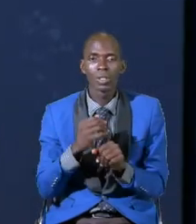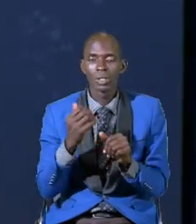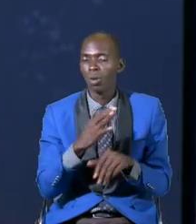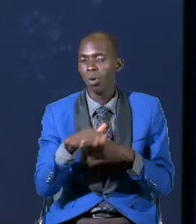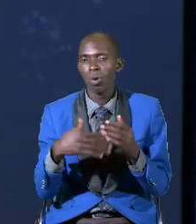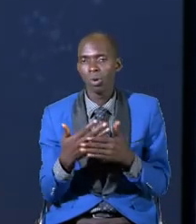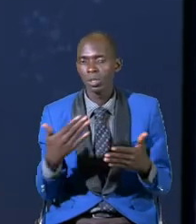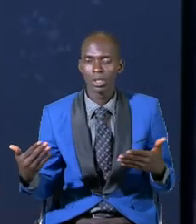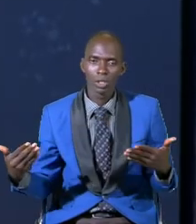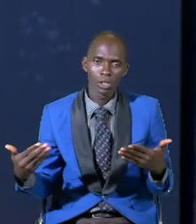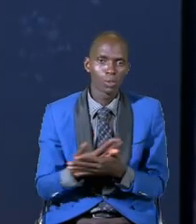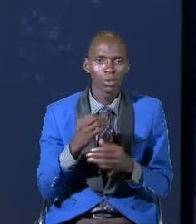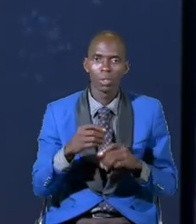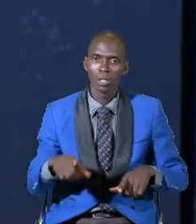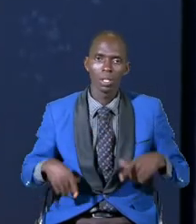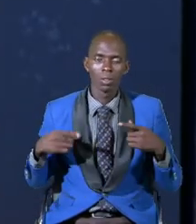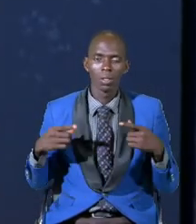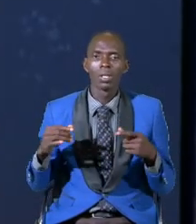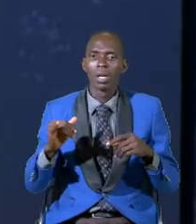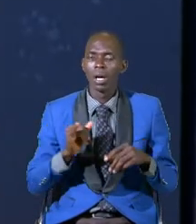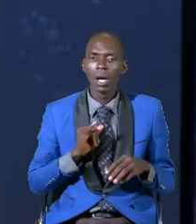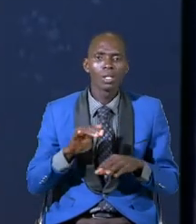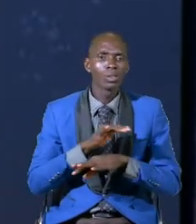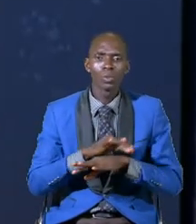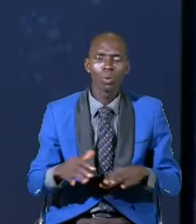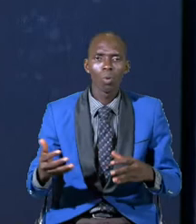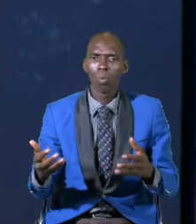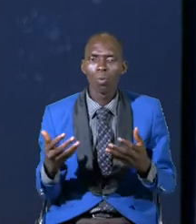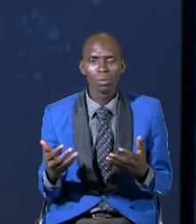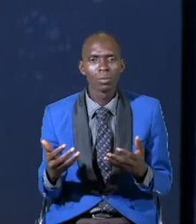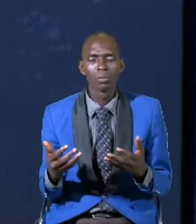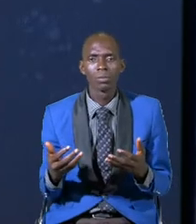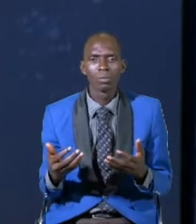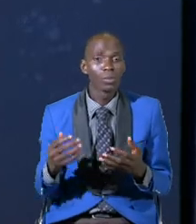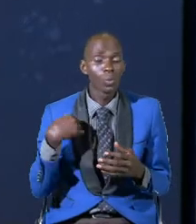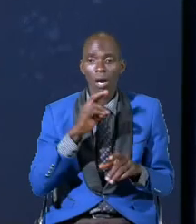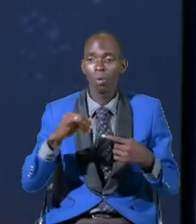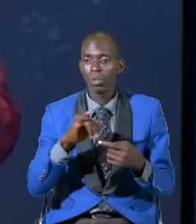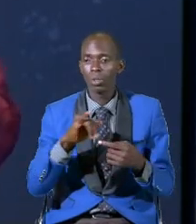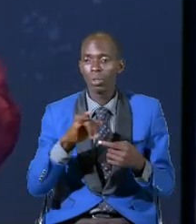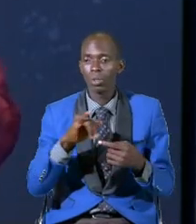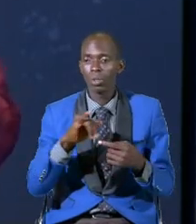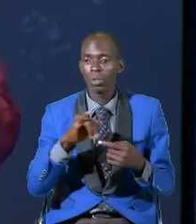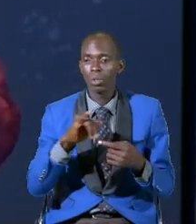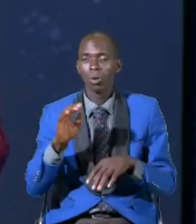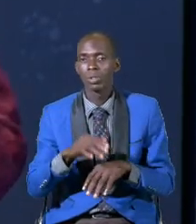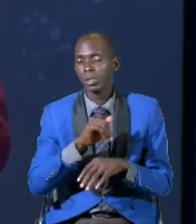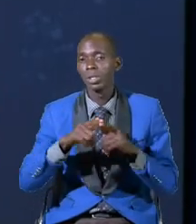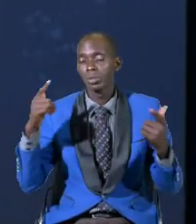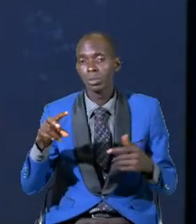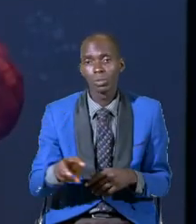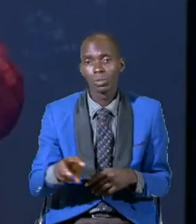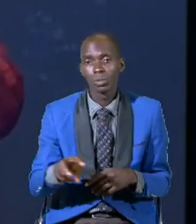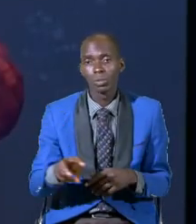don't want to leave anybody behind. We're going on a great journey, a journey of accomplishment, a journey